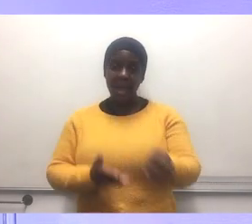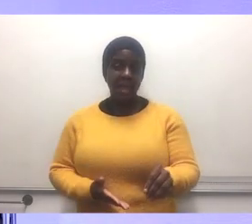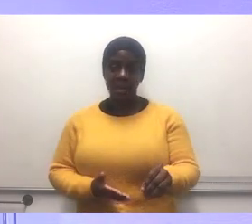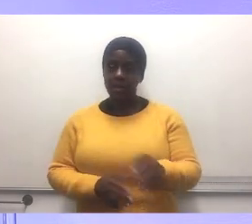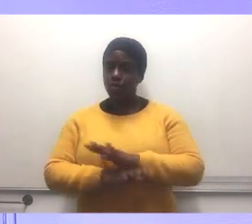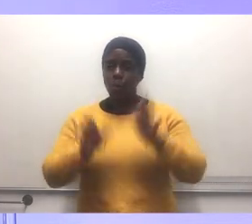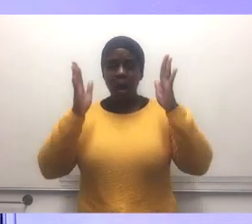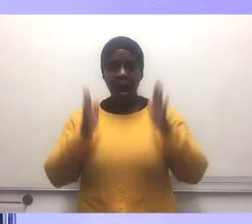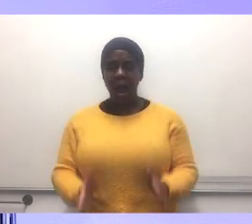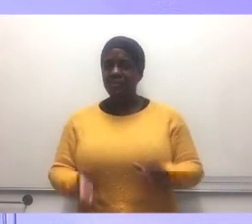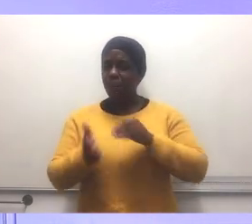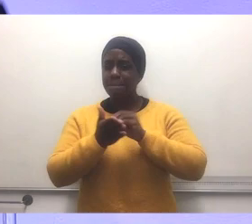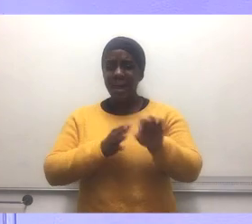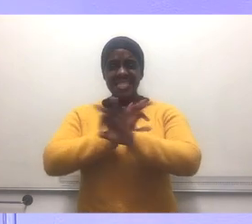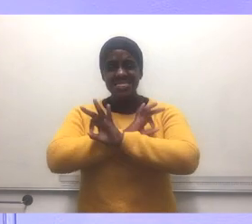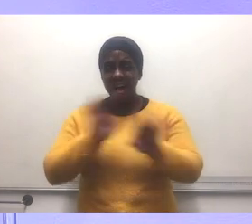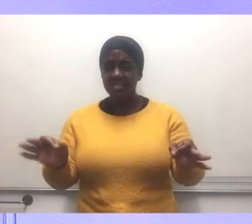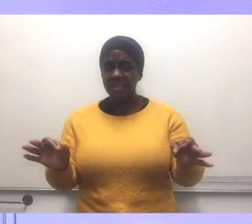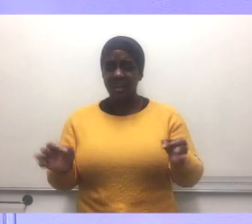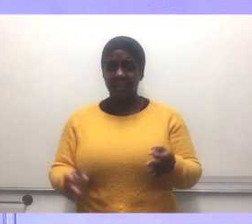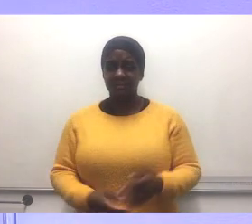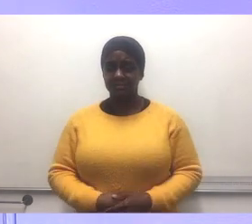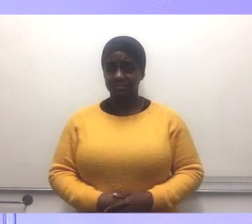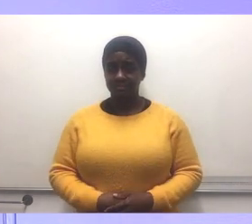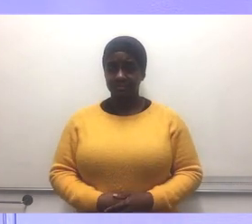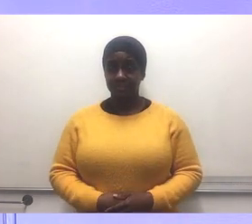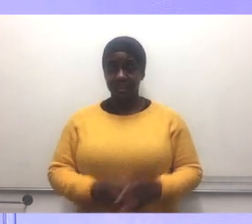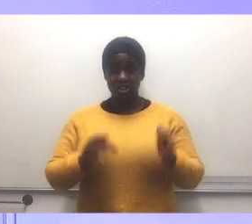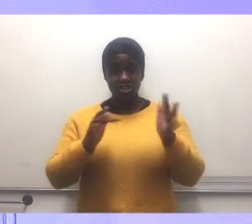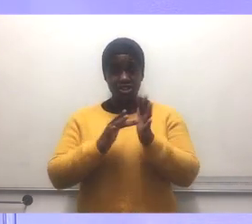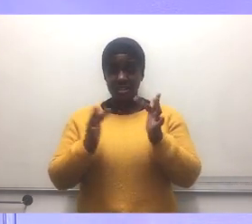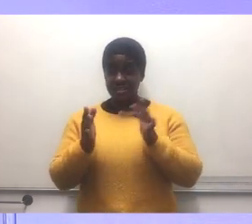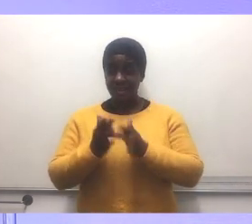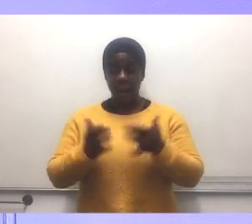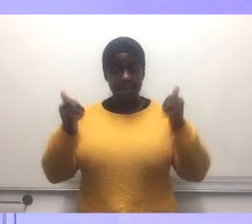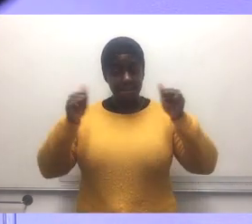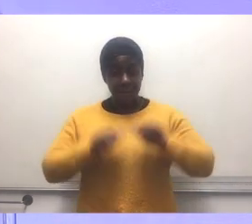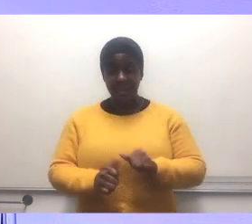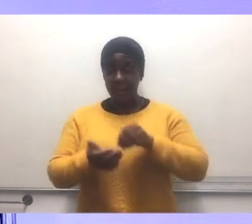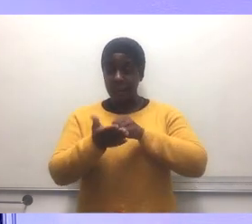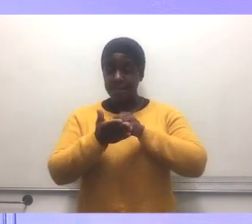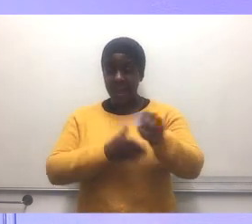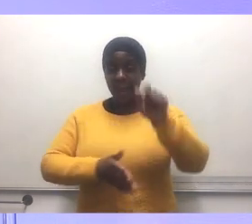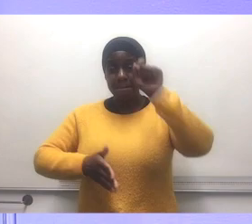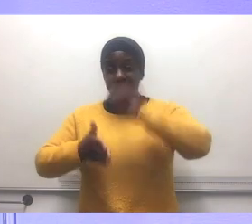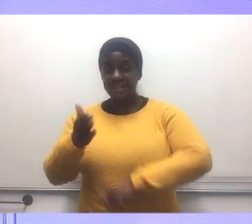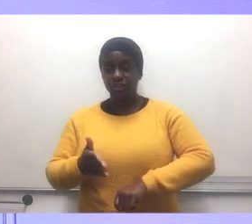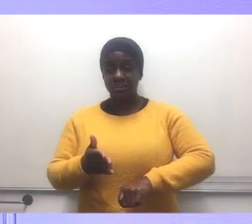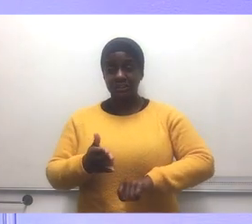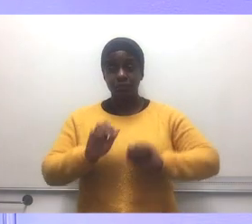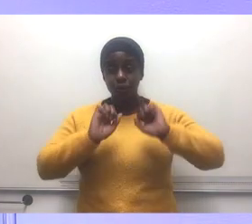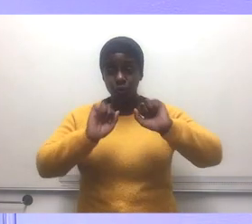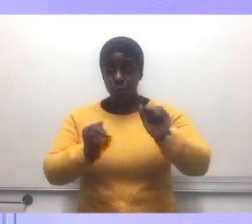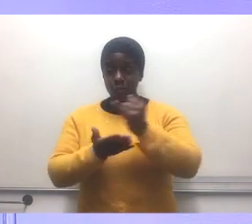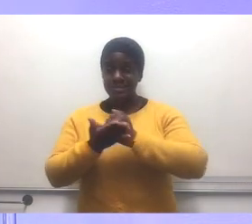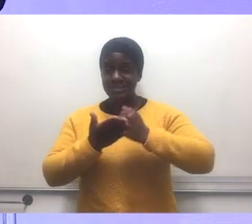have to pay a dime. Jesus has already paid the penalty for your sins. And that's why